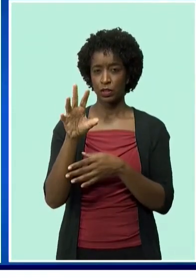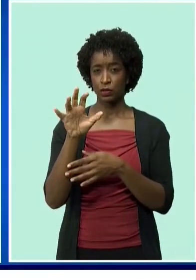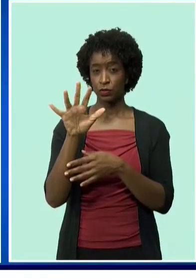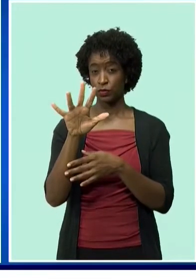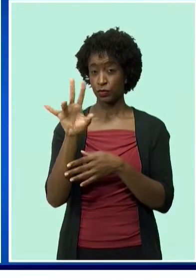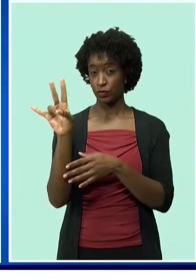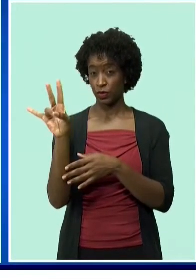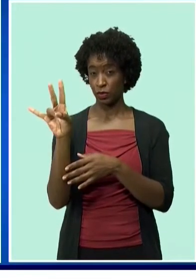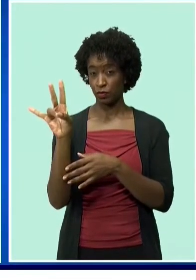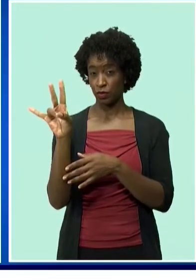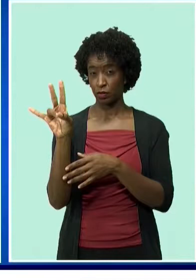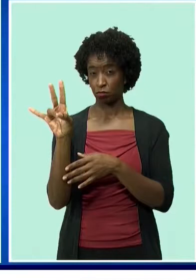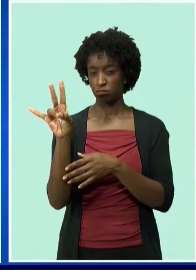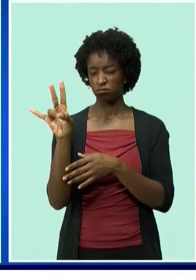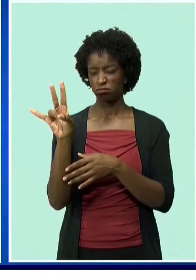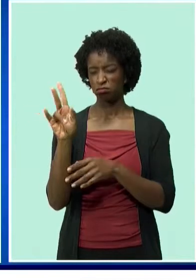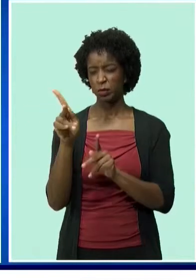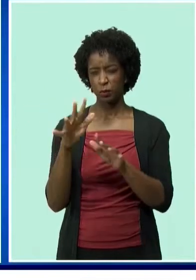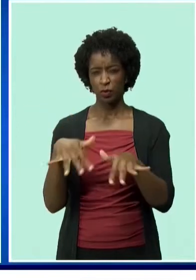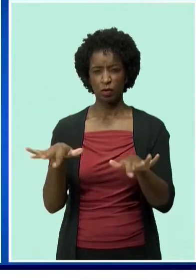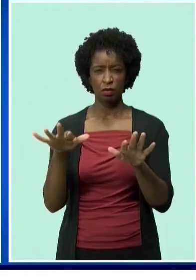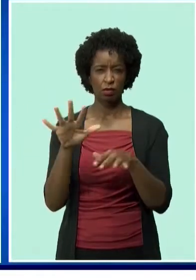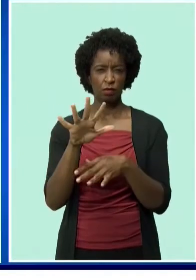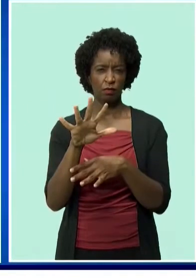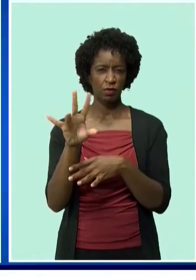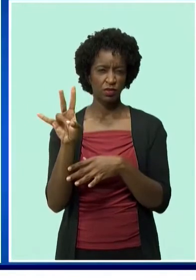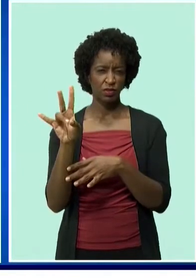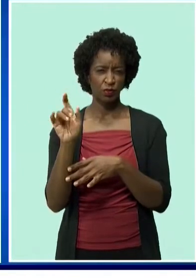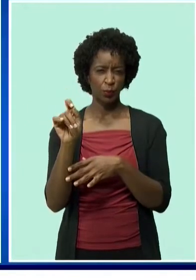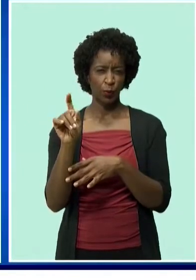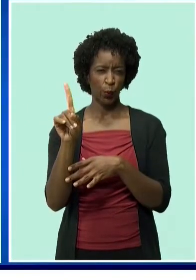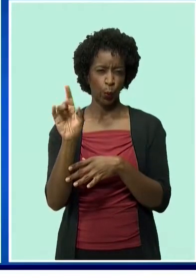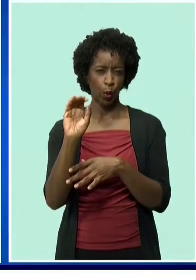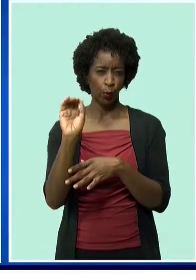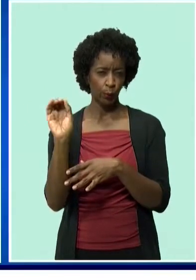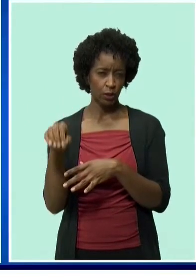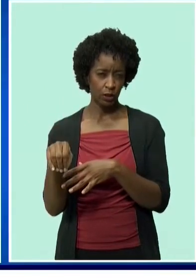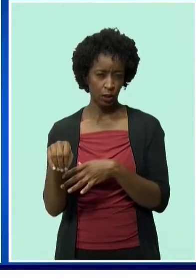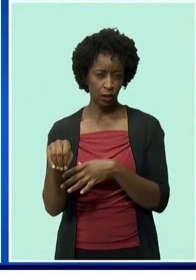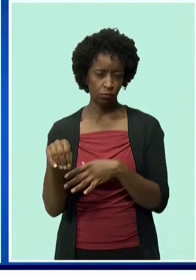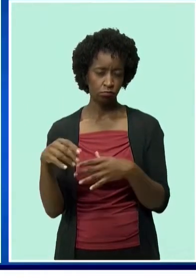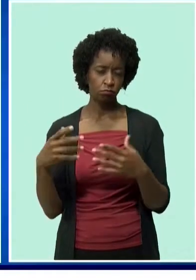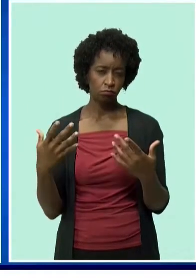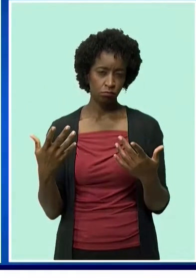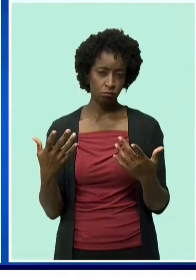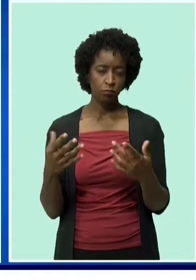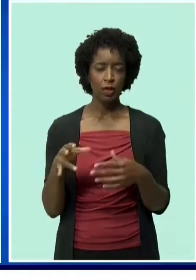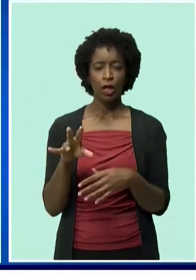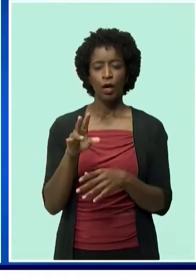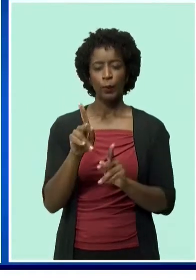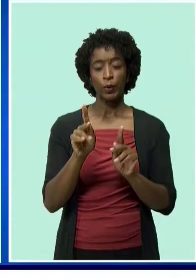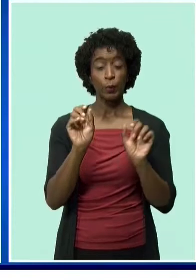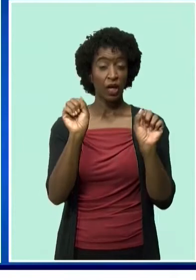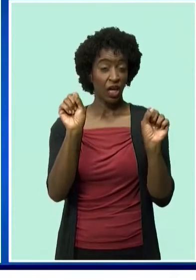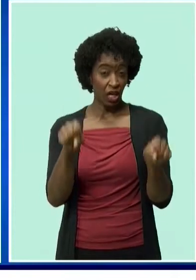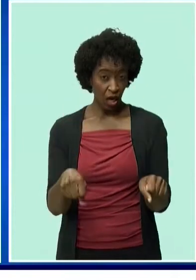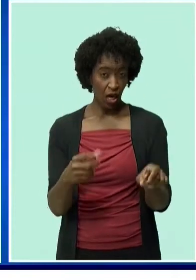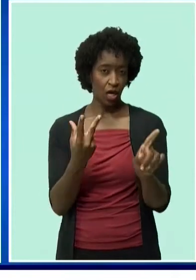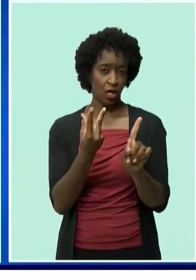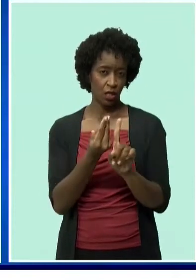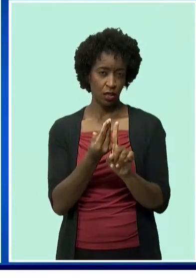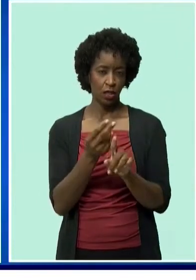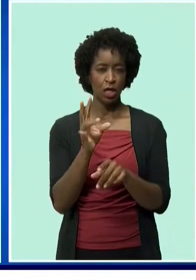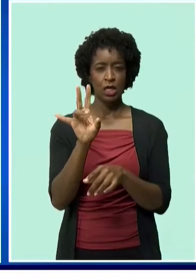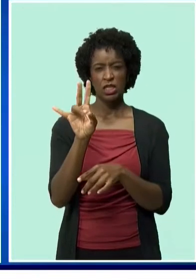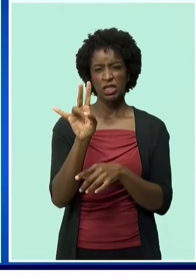154,657, or about 57.1% of the total population, which equates to about 67.7% of